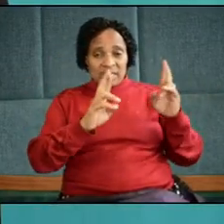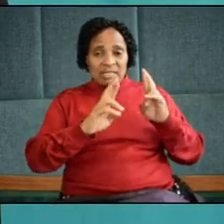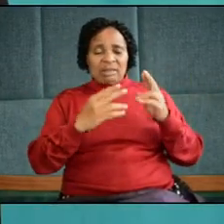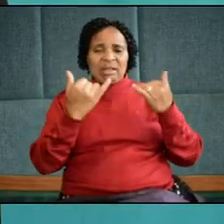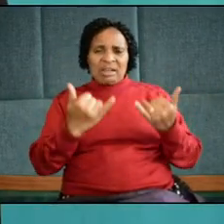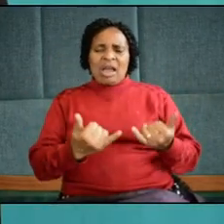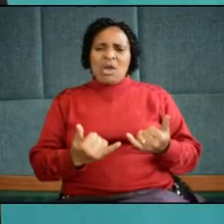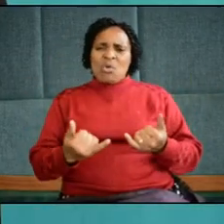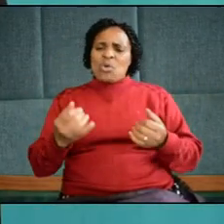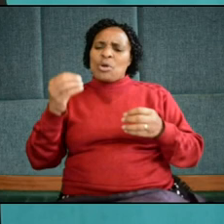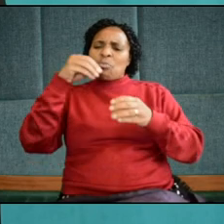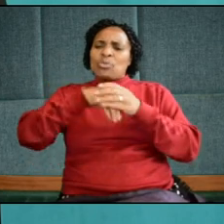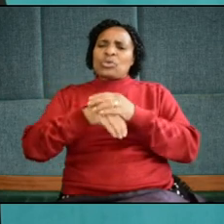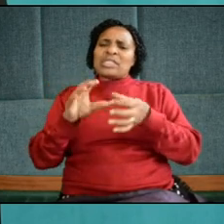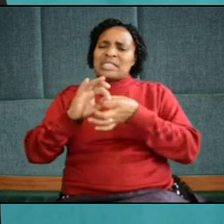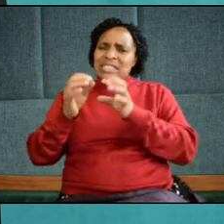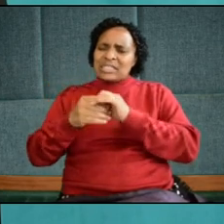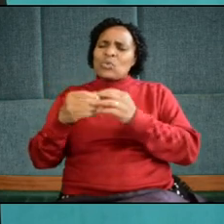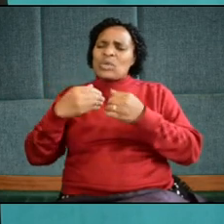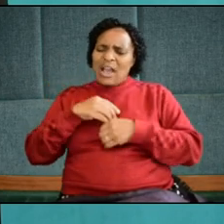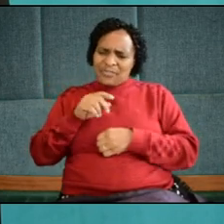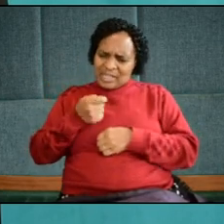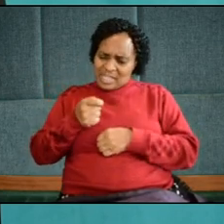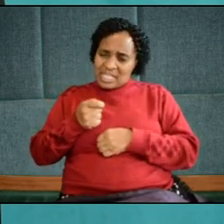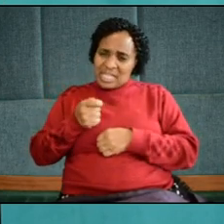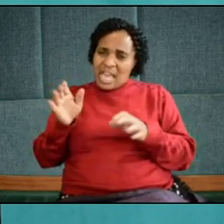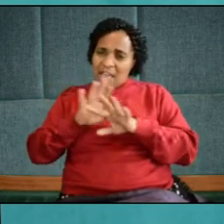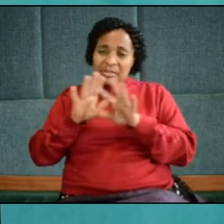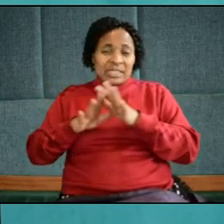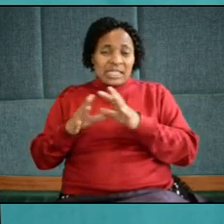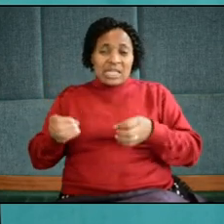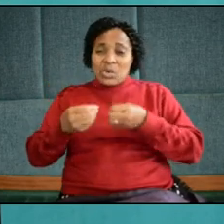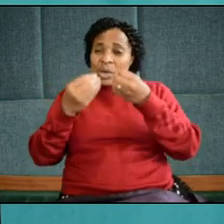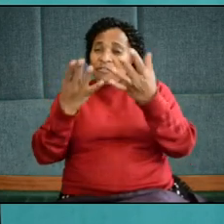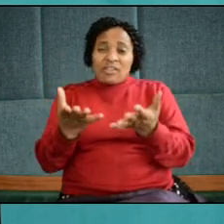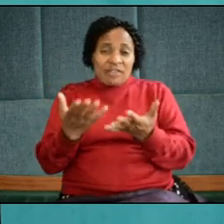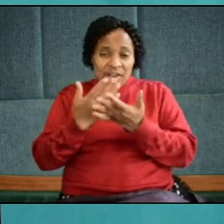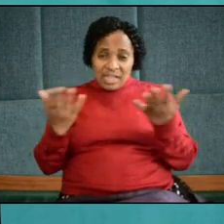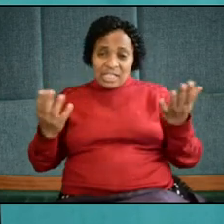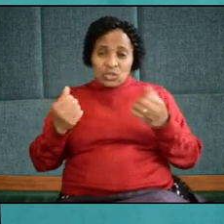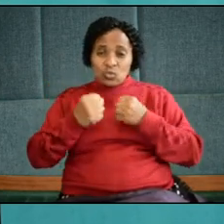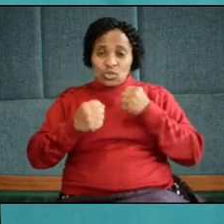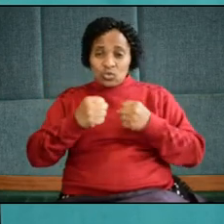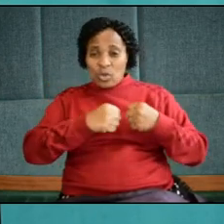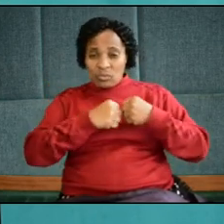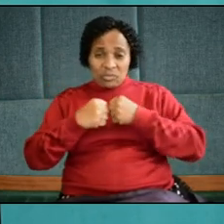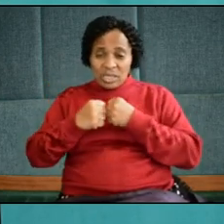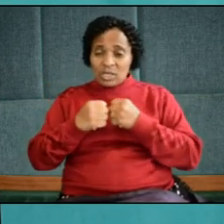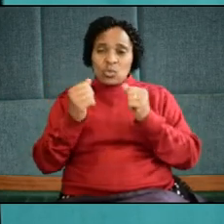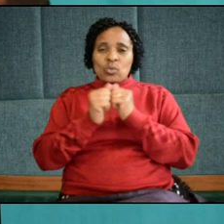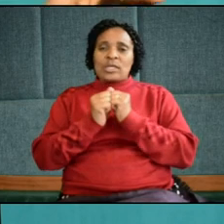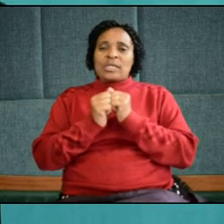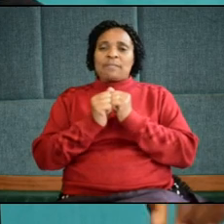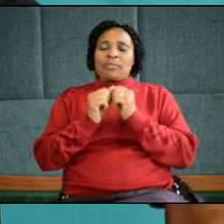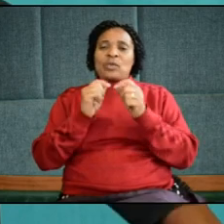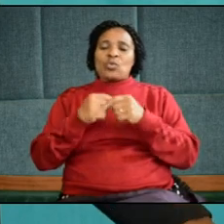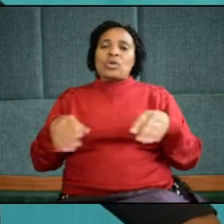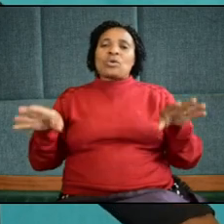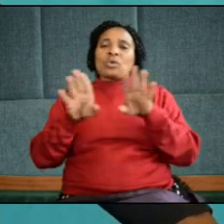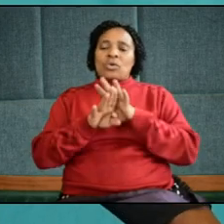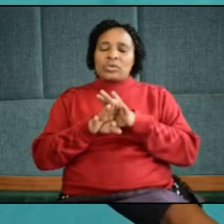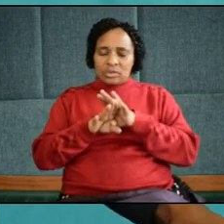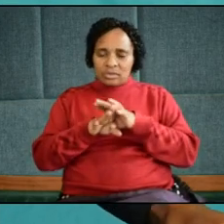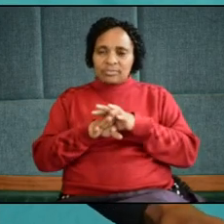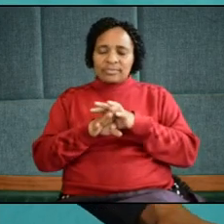that are not really chains. We have the key to it. God has given us the key to these things that we are struggling with. Silas, to close, read for us